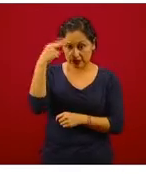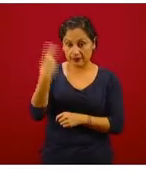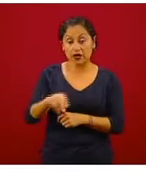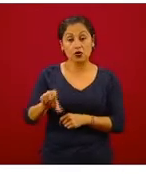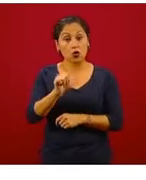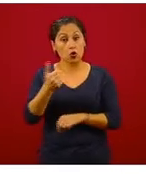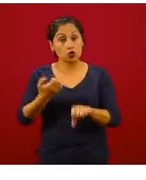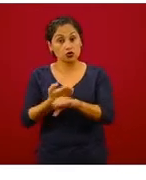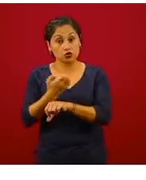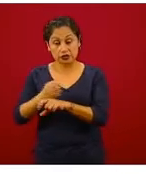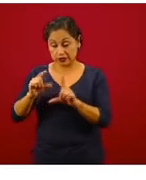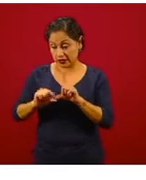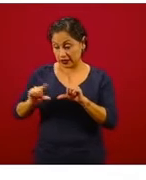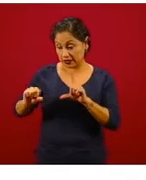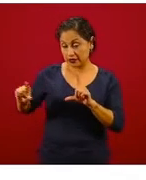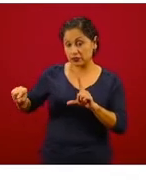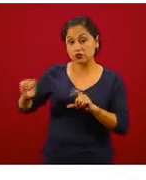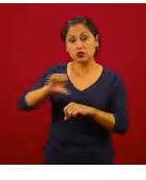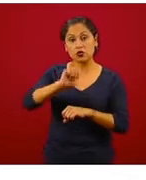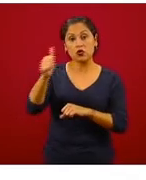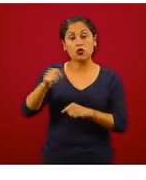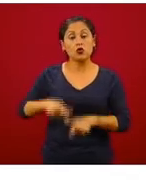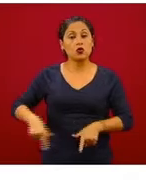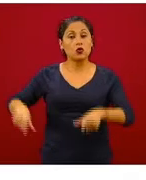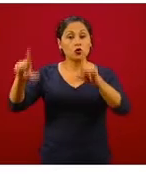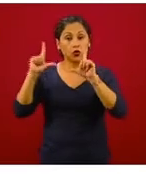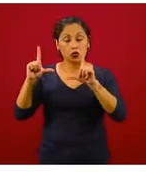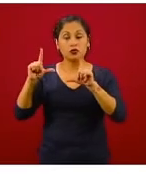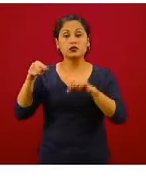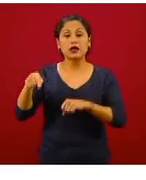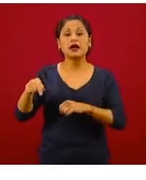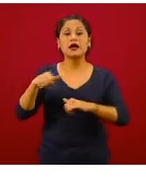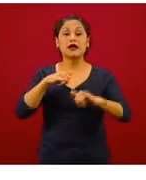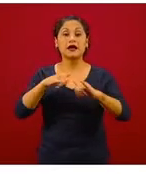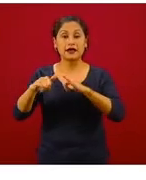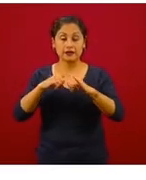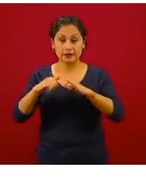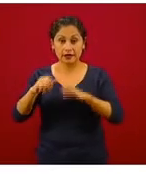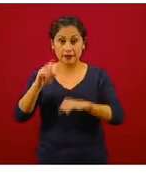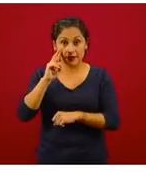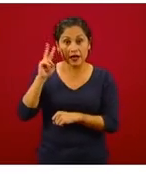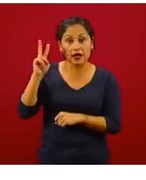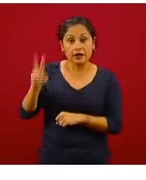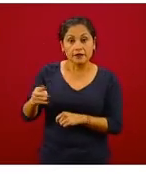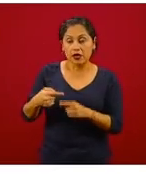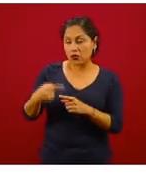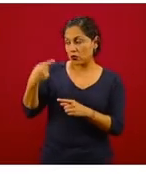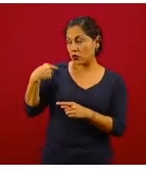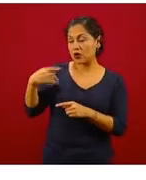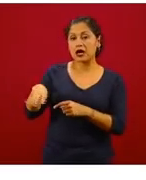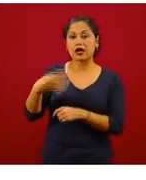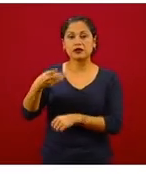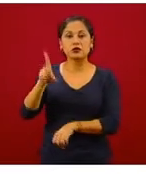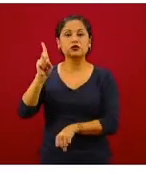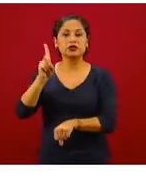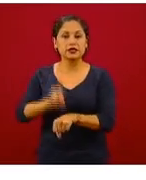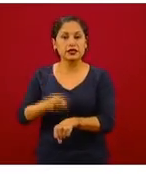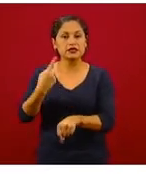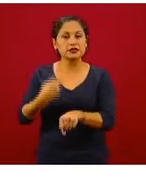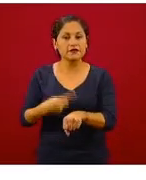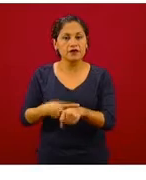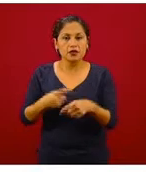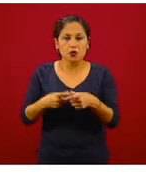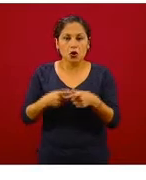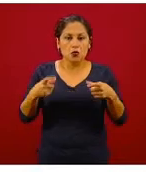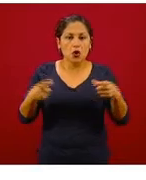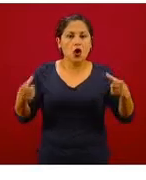followed by the states that are shown on this slide. And then we can see the new burden of disease over the last 14